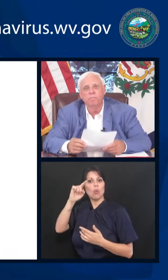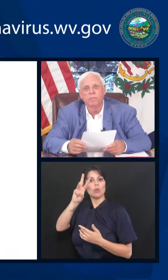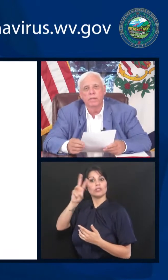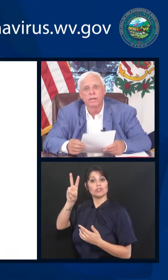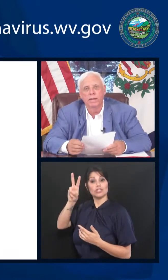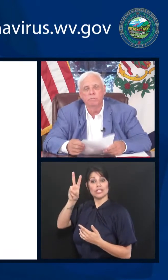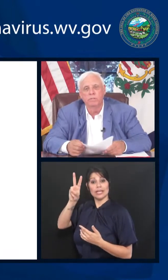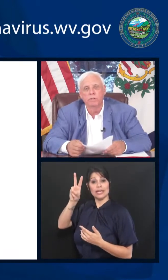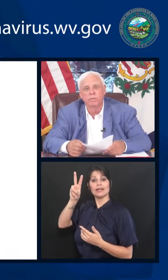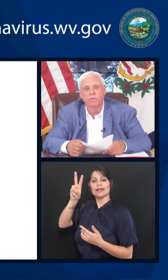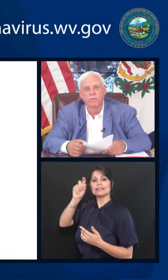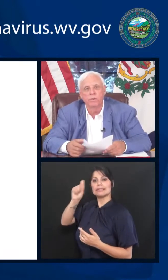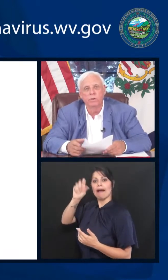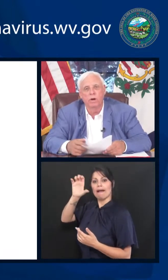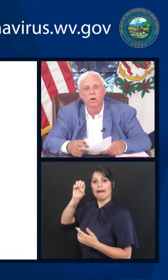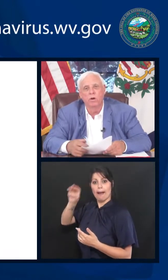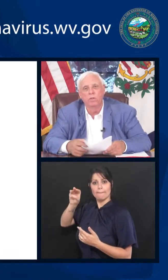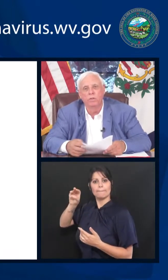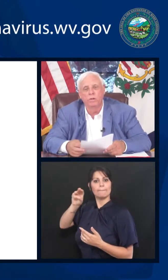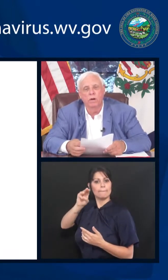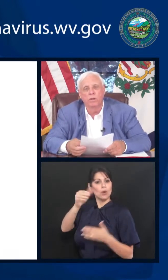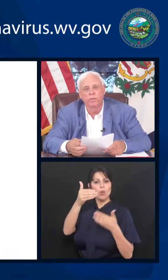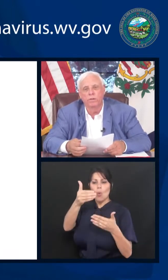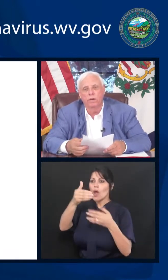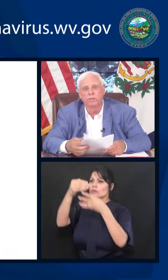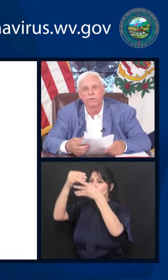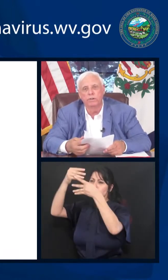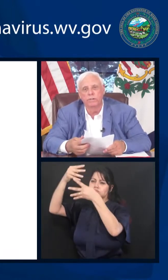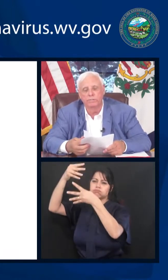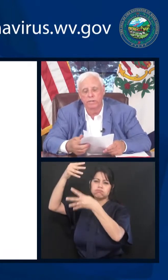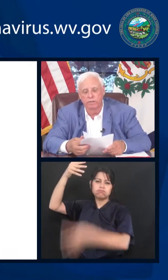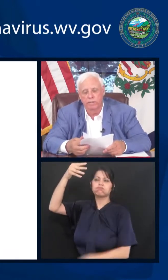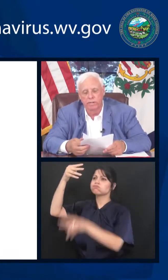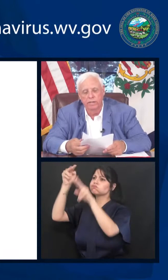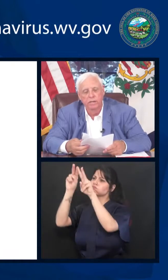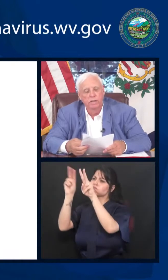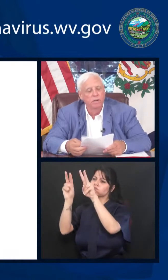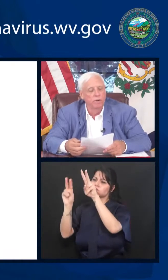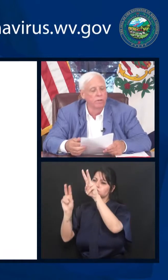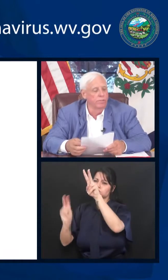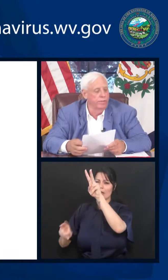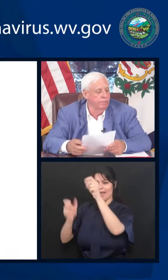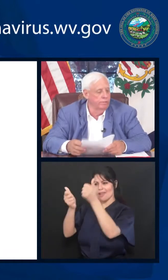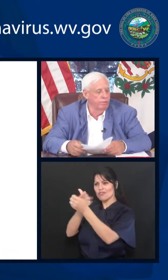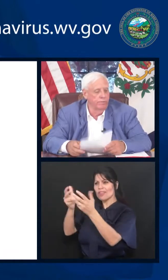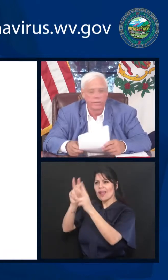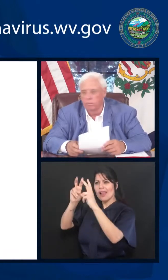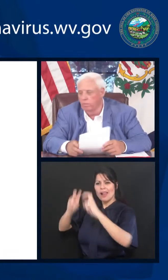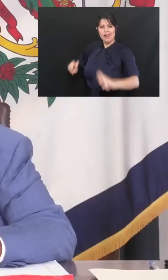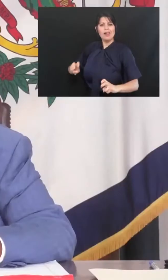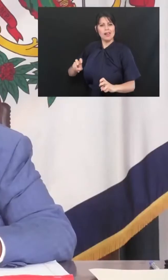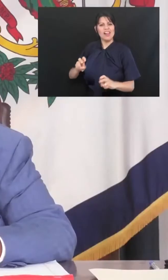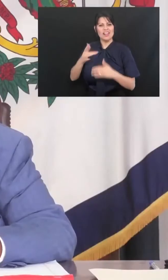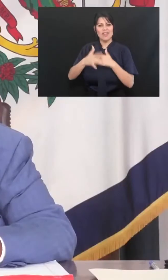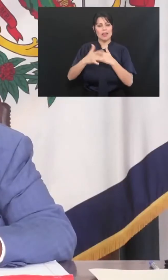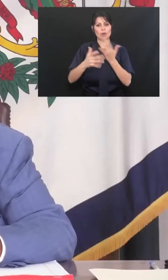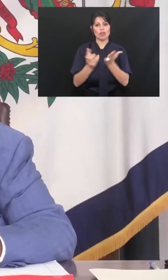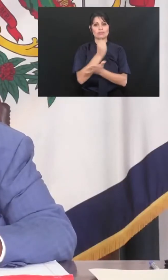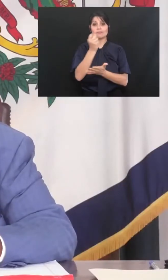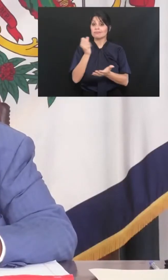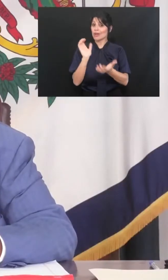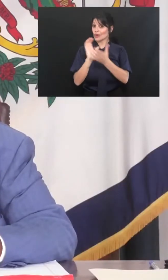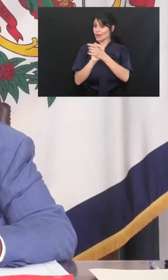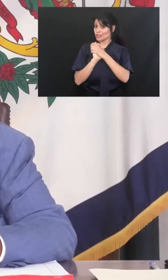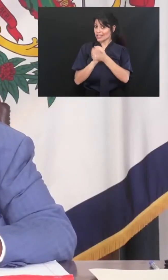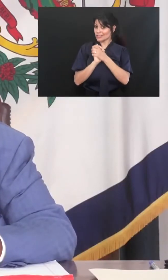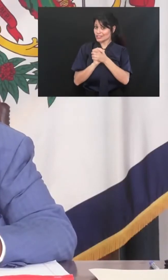collegeforwestvirginia.com, and absolutely review all the alternatives and everything of all the things that are available. So